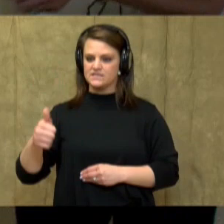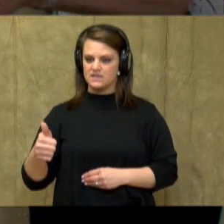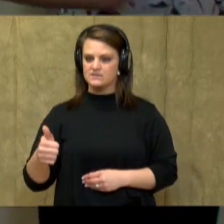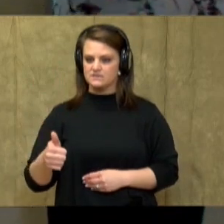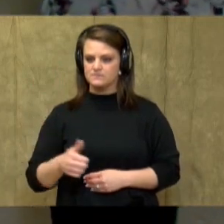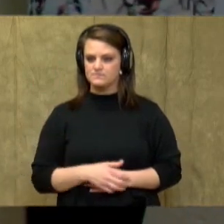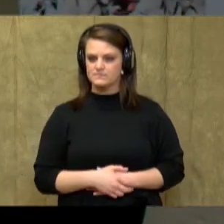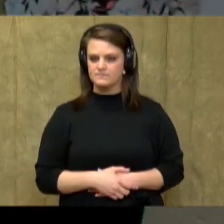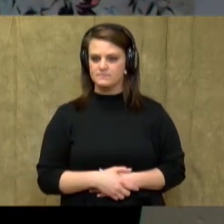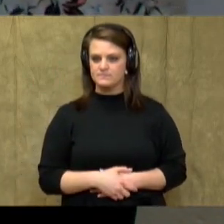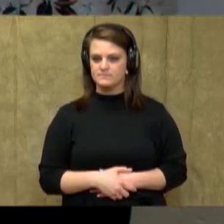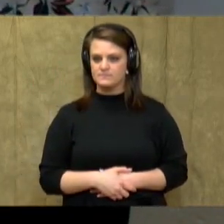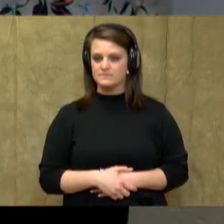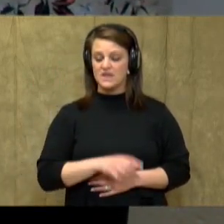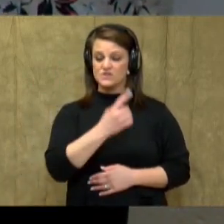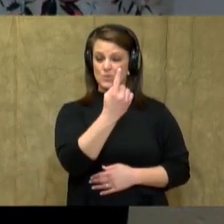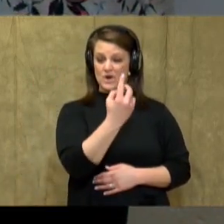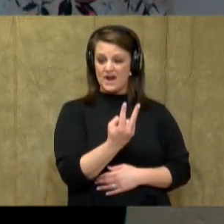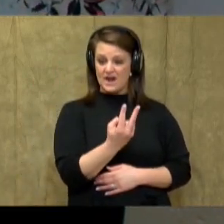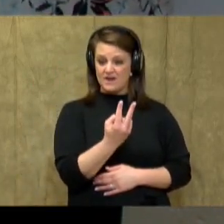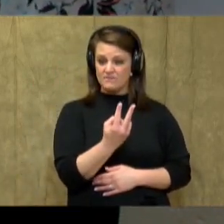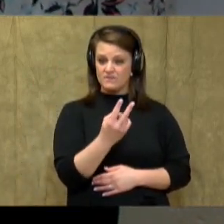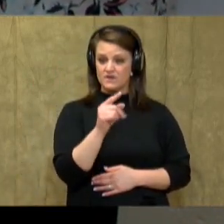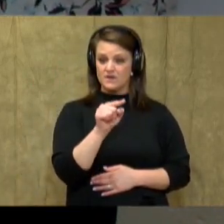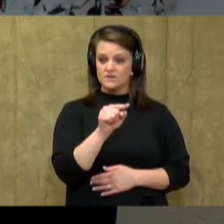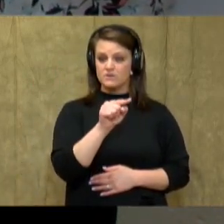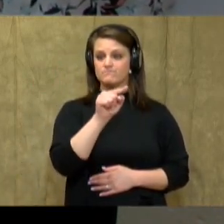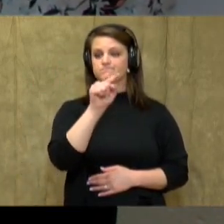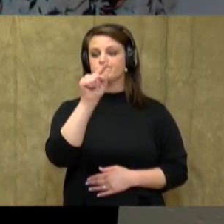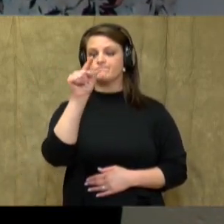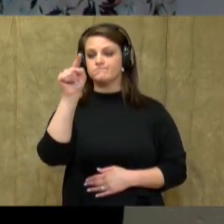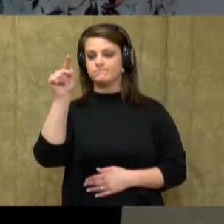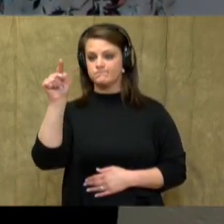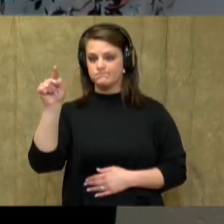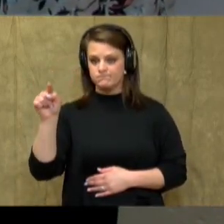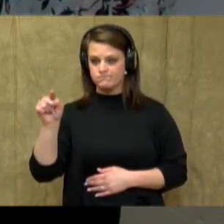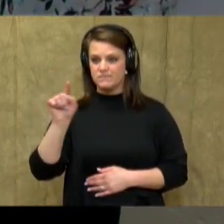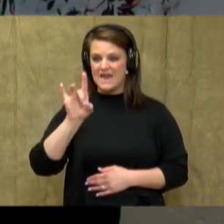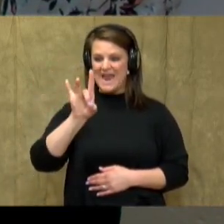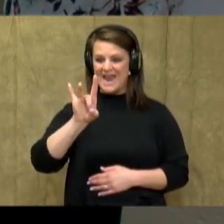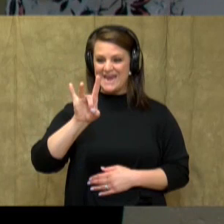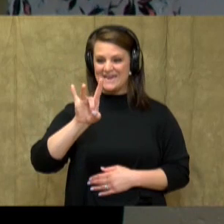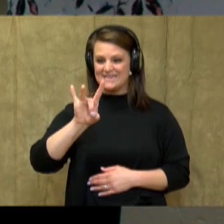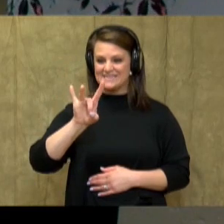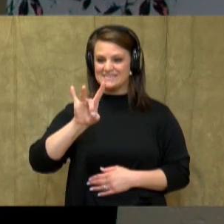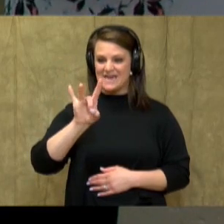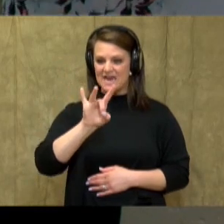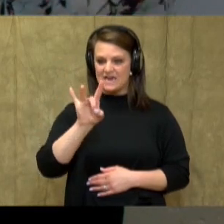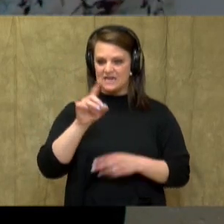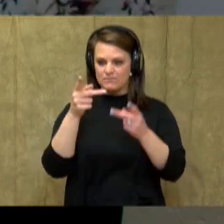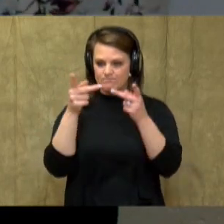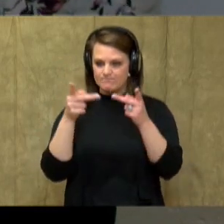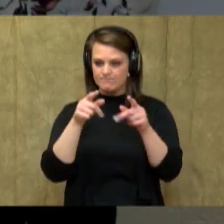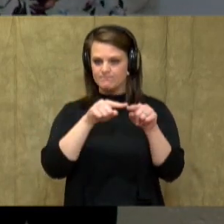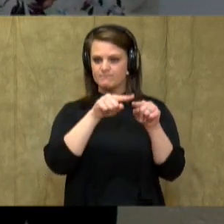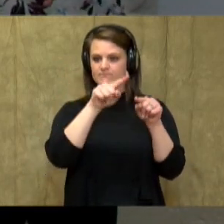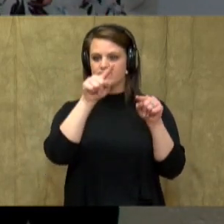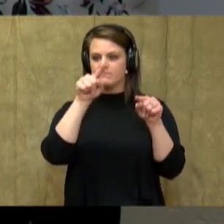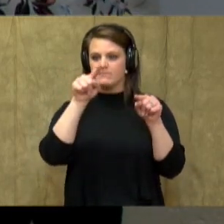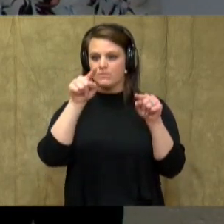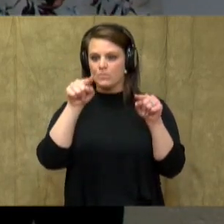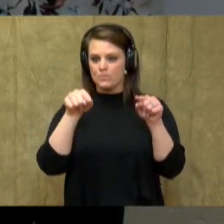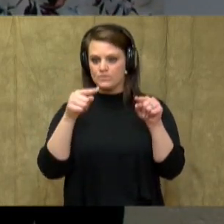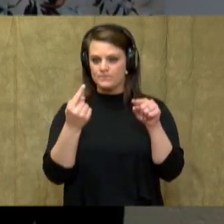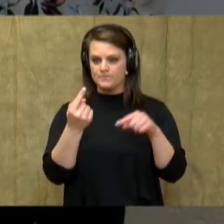8/10. Here I am at 1/2. I'm going to jump on my number line 8/10 spaces, and let's see where I